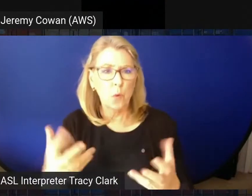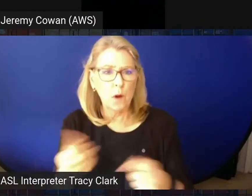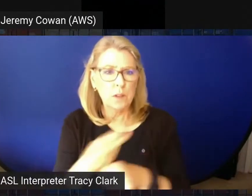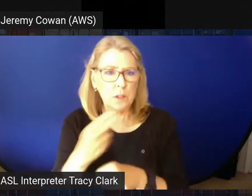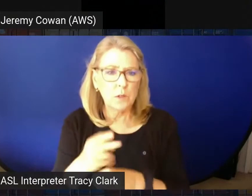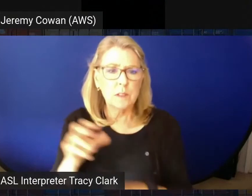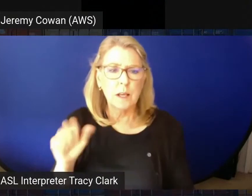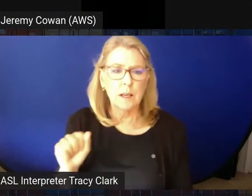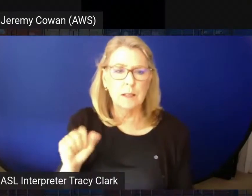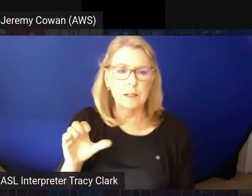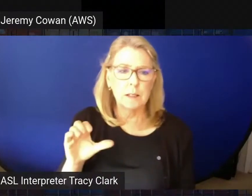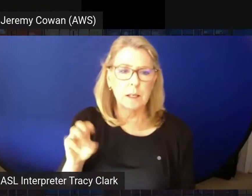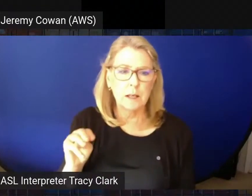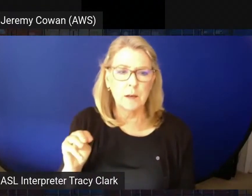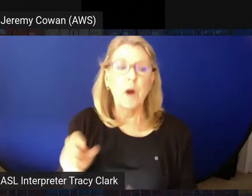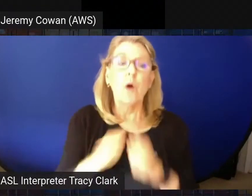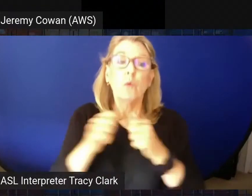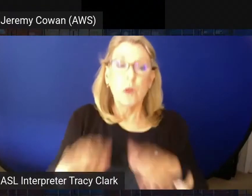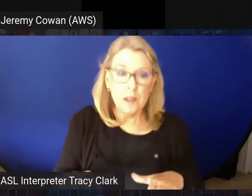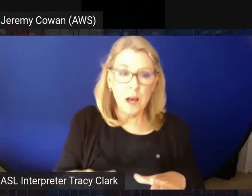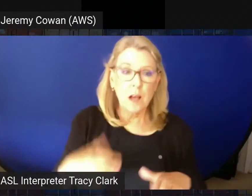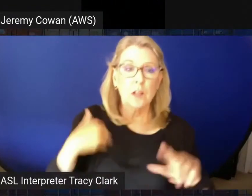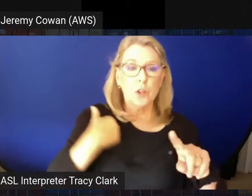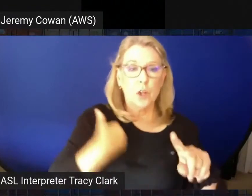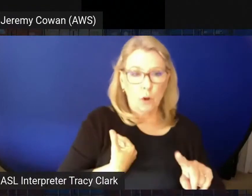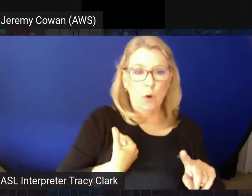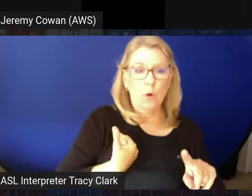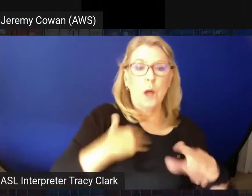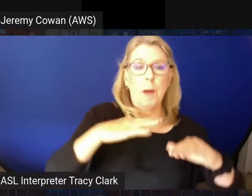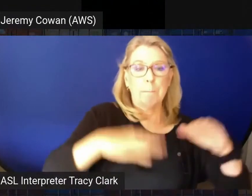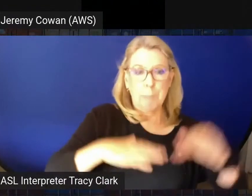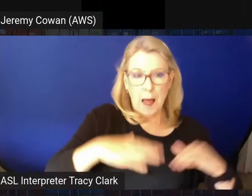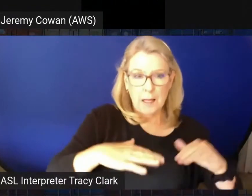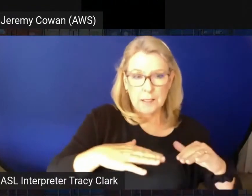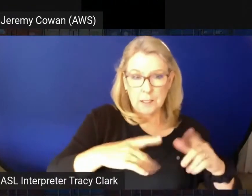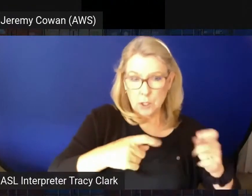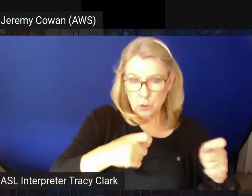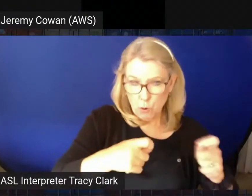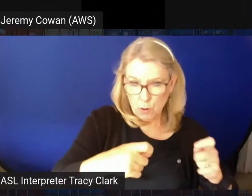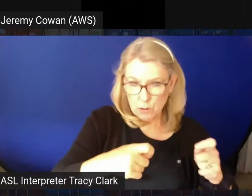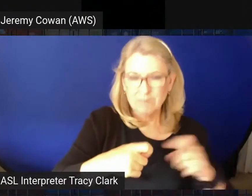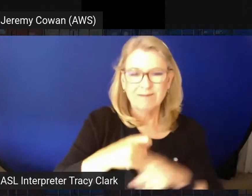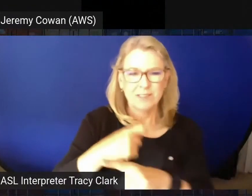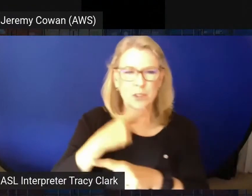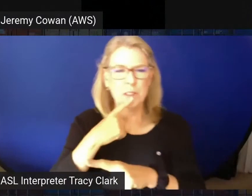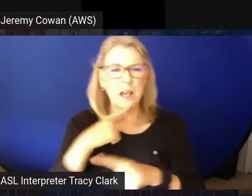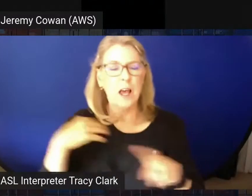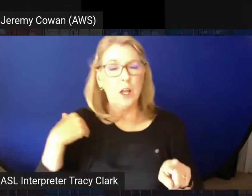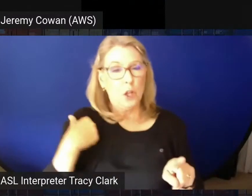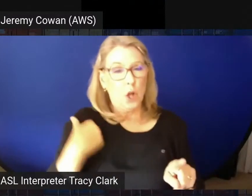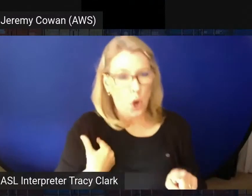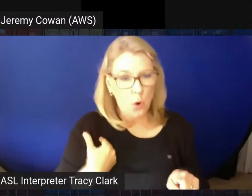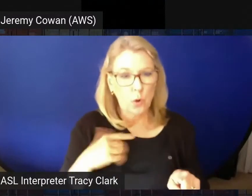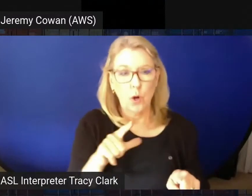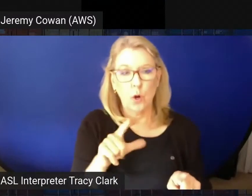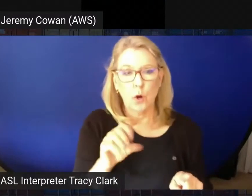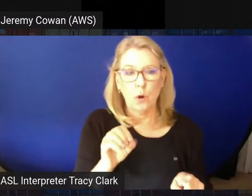Balancer controller? Yep. Yeah. So as you said, the Load Balancer controller that